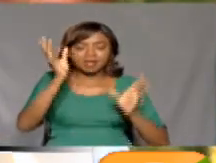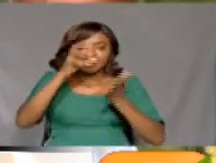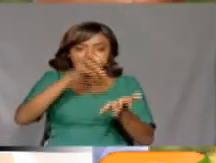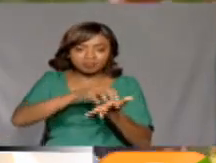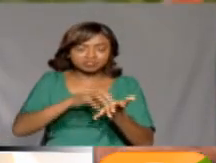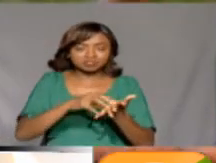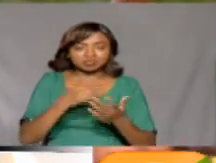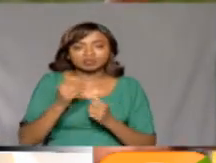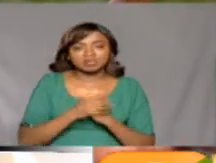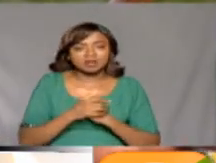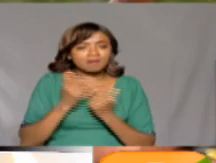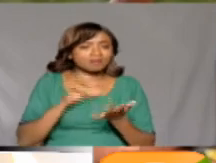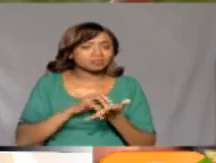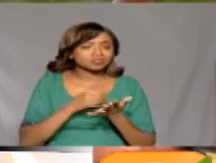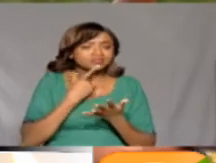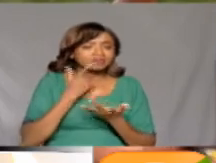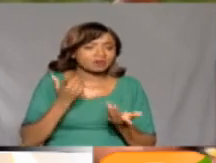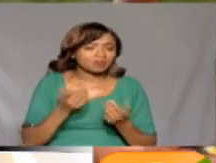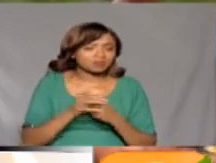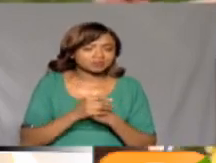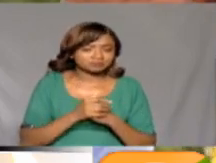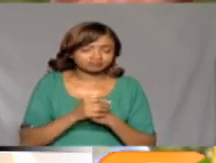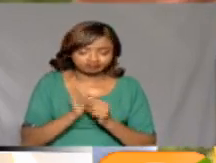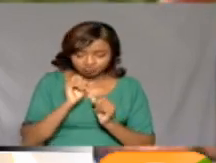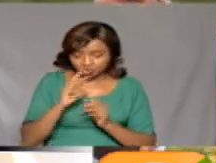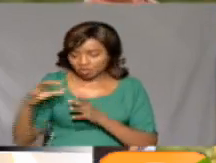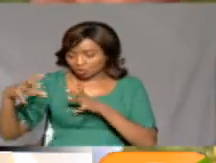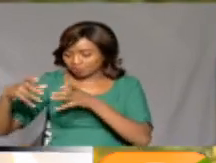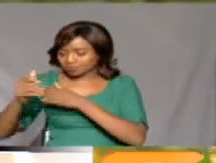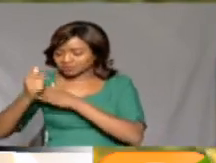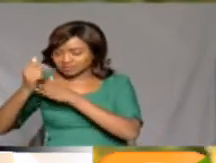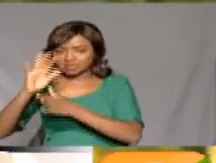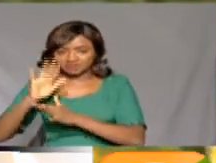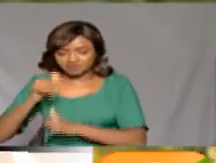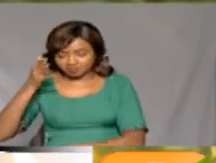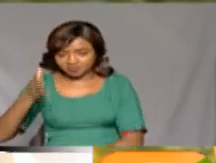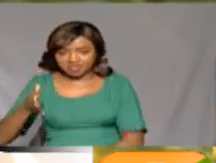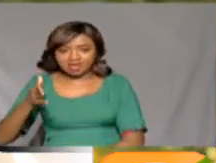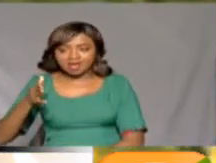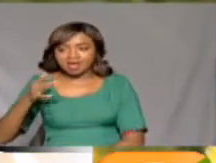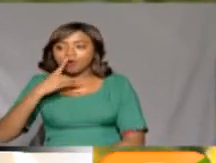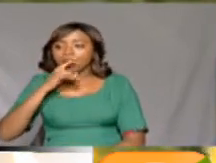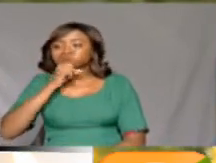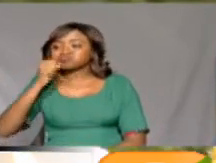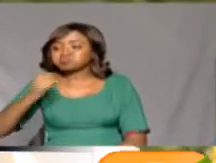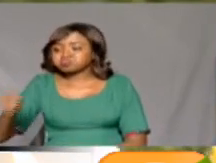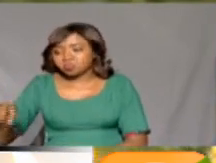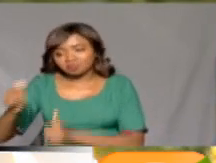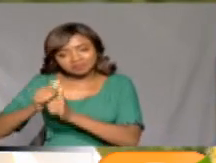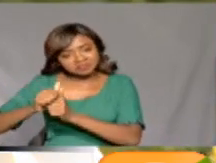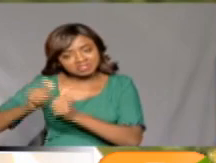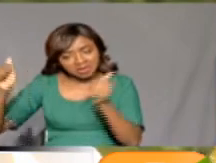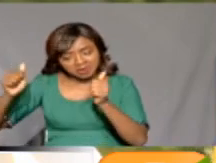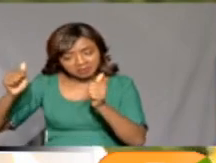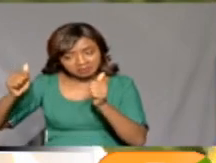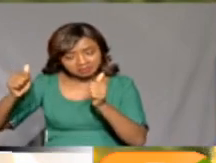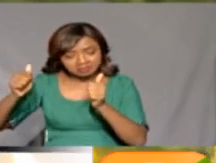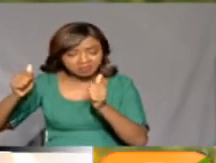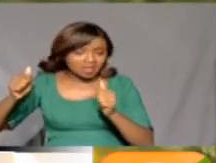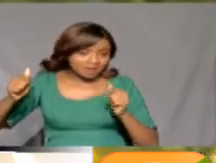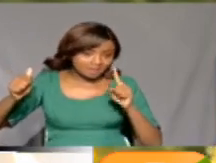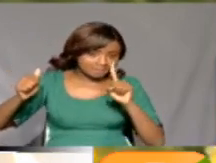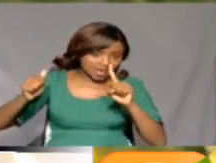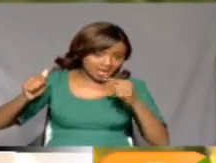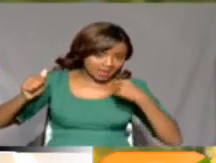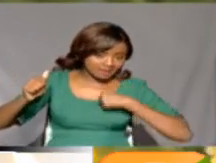be in the region of Henry Kosgei, Biwott and others. That's fine, and I respect. But what I am